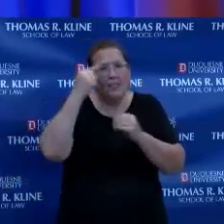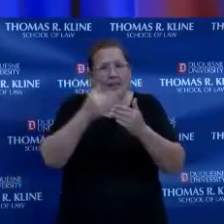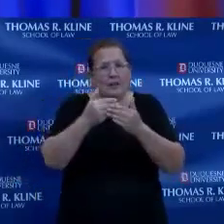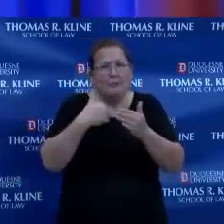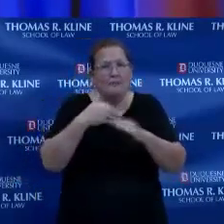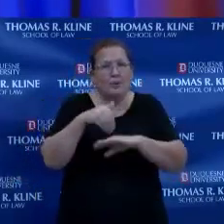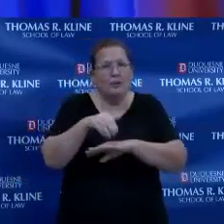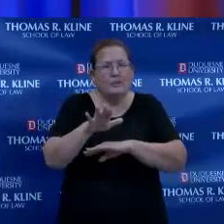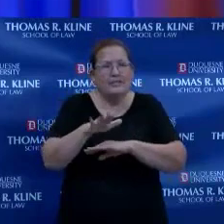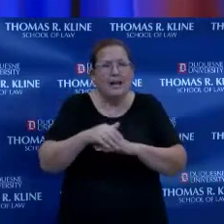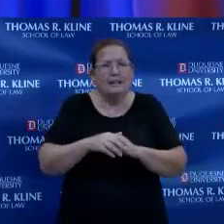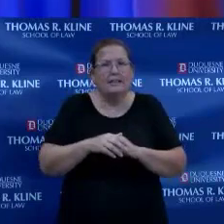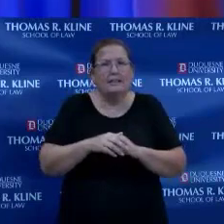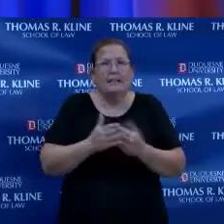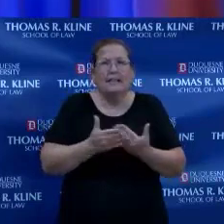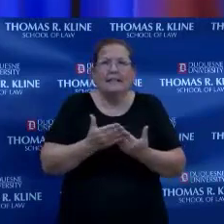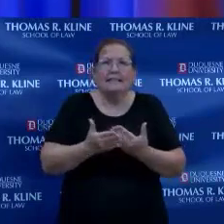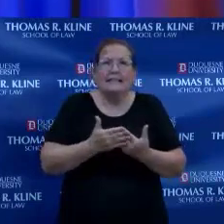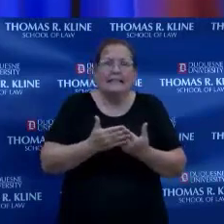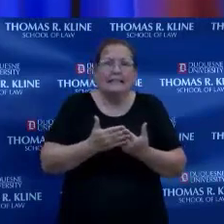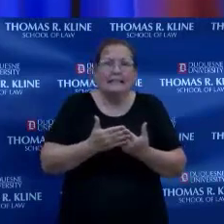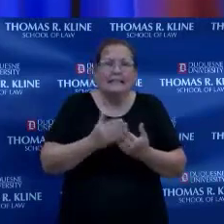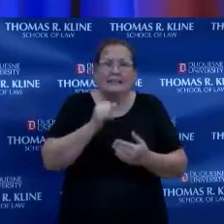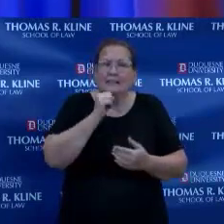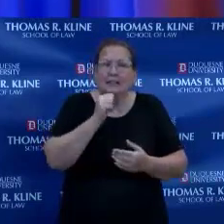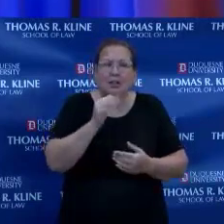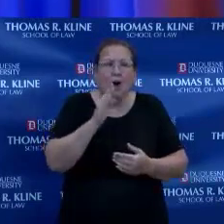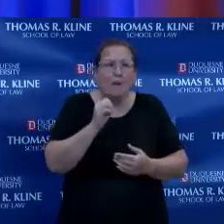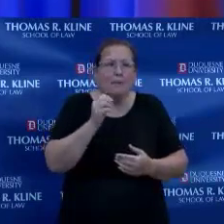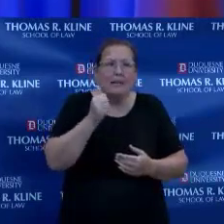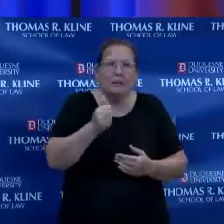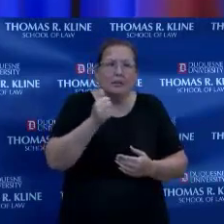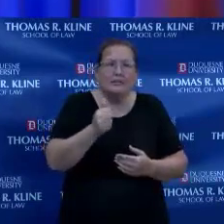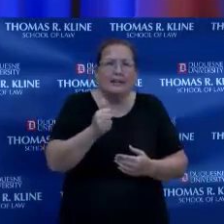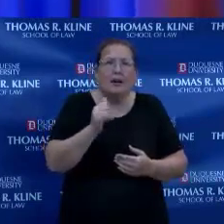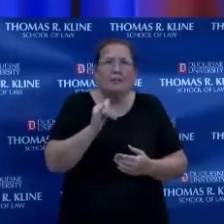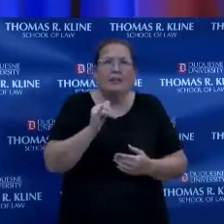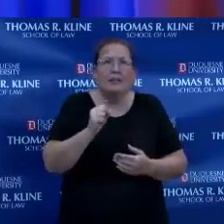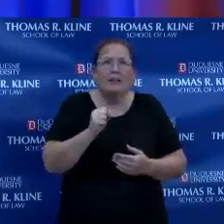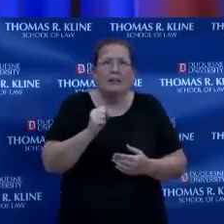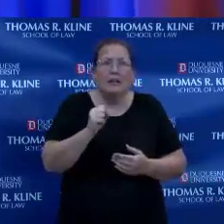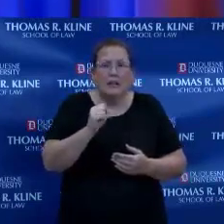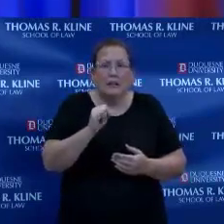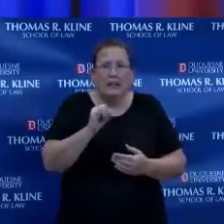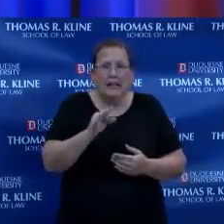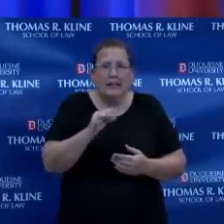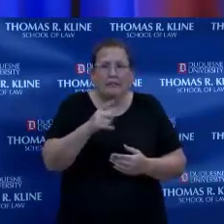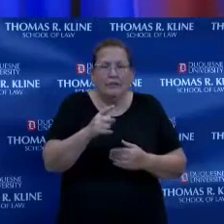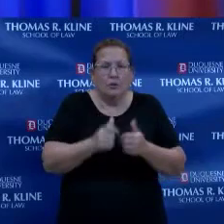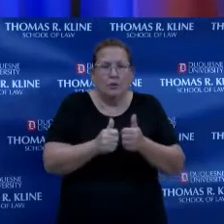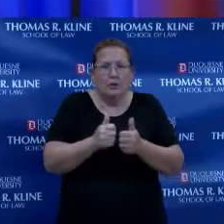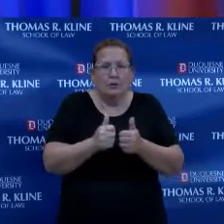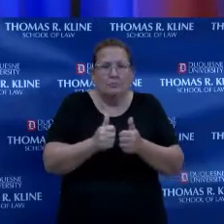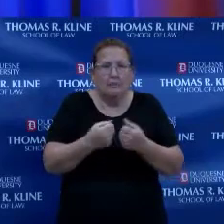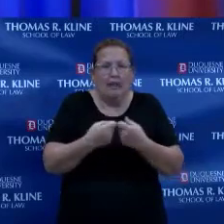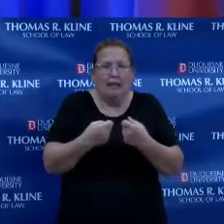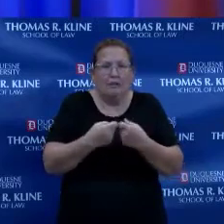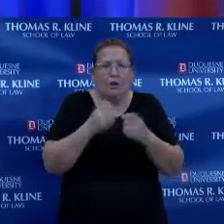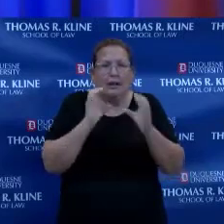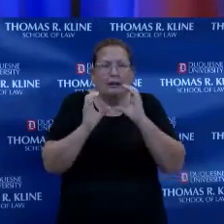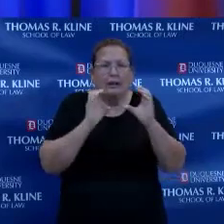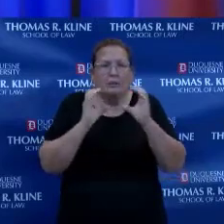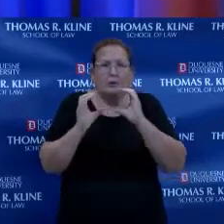send. It's easy not to be yourself if you're electronically